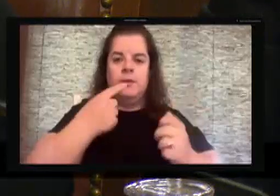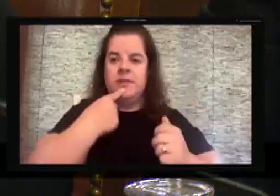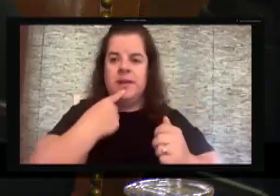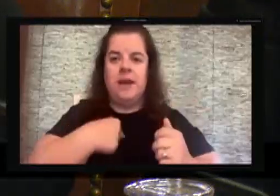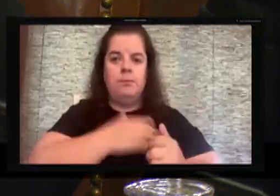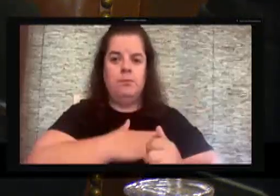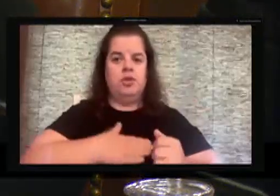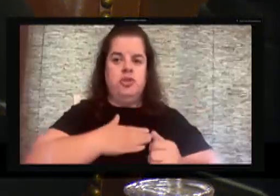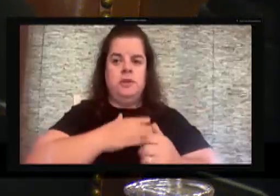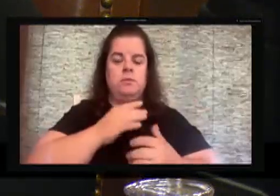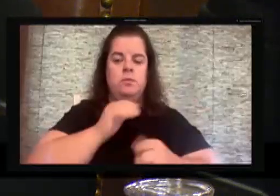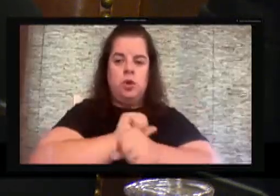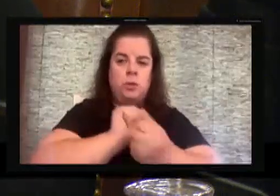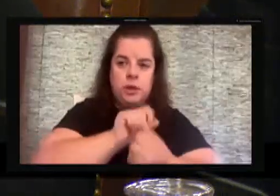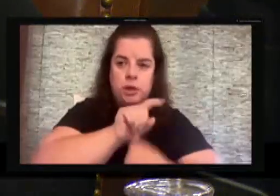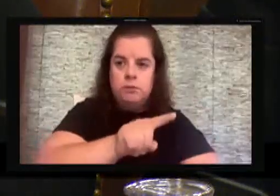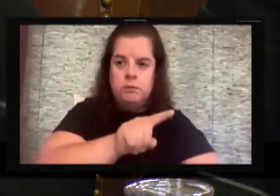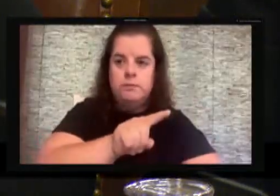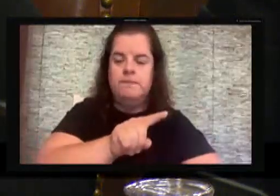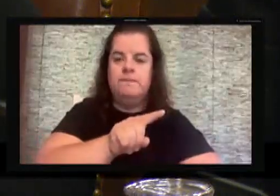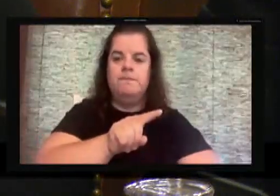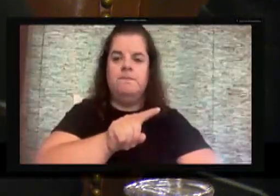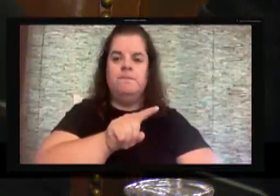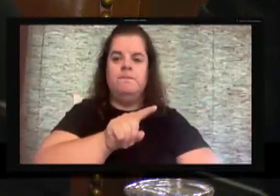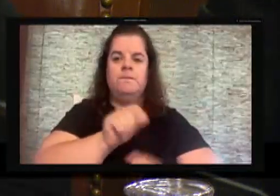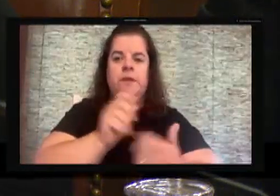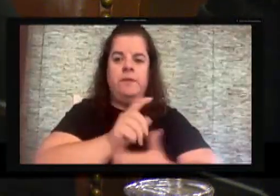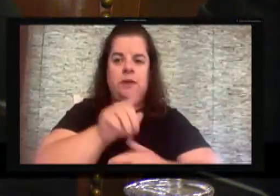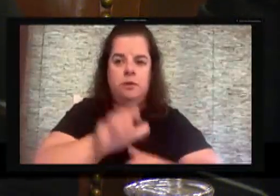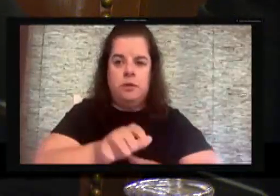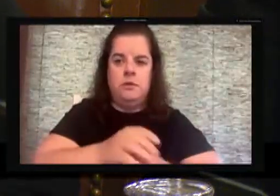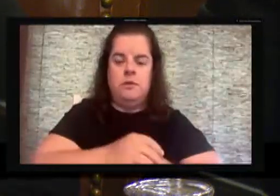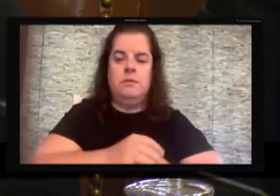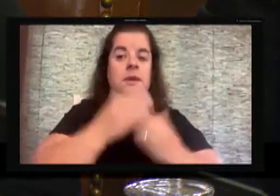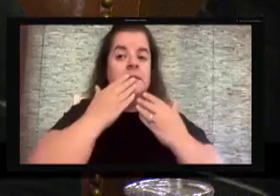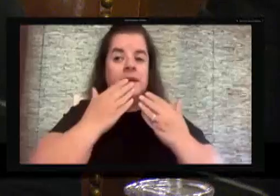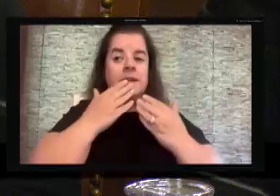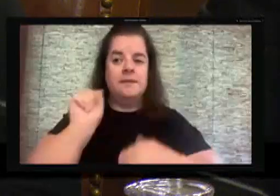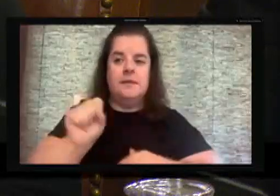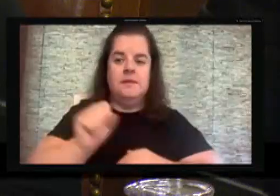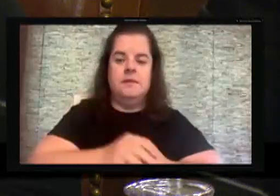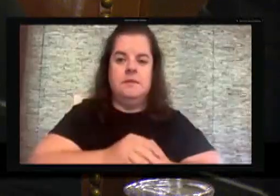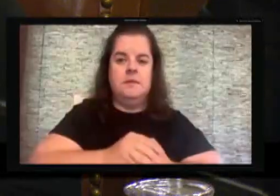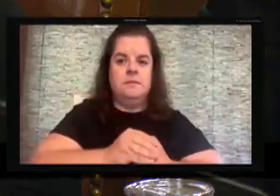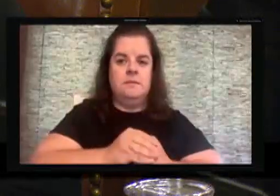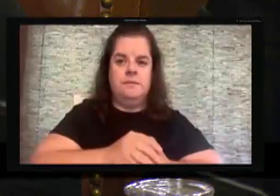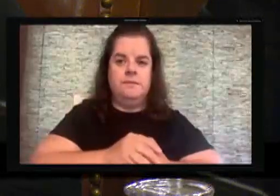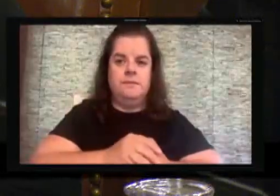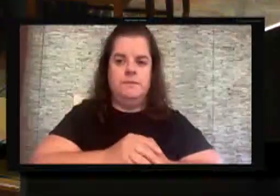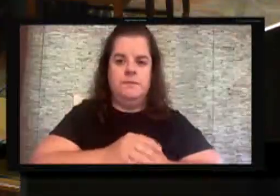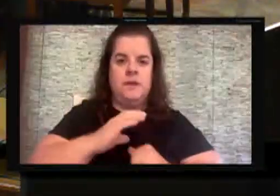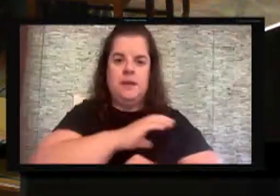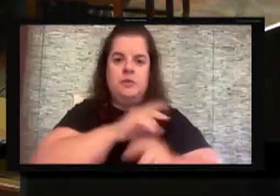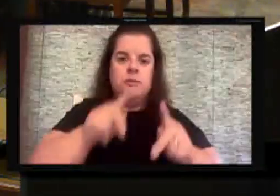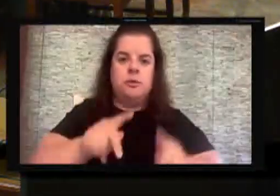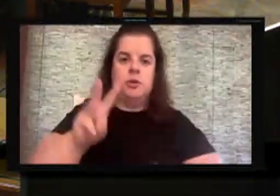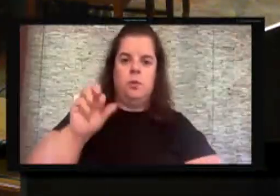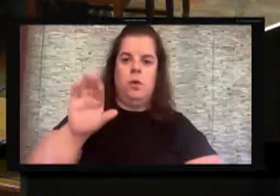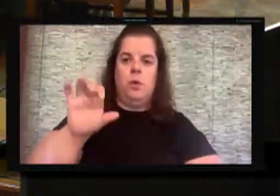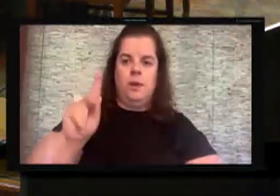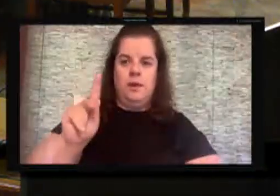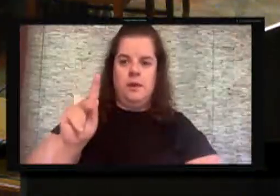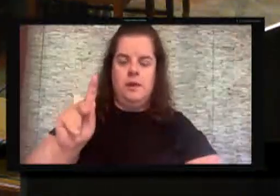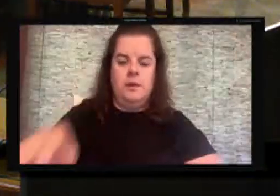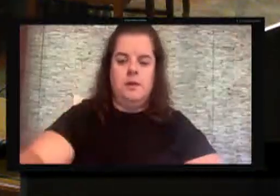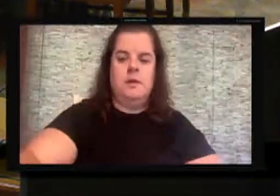you and all the work that you've done over the years. So thank absolutely. You. Thank you. Councilperson Warwick. Yeah, so I just want to clarify.